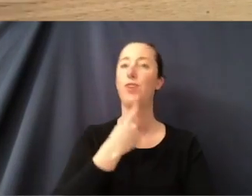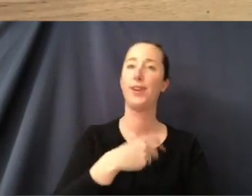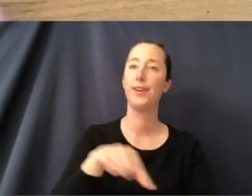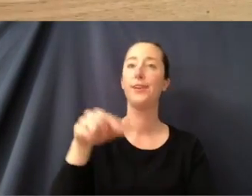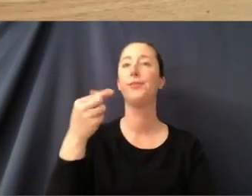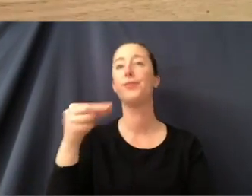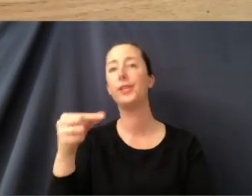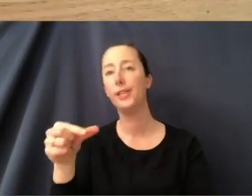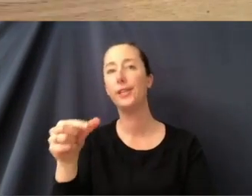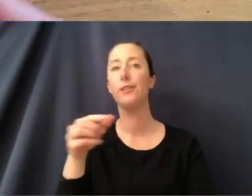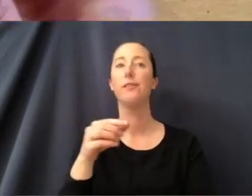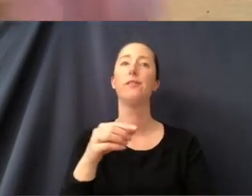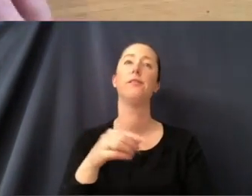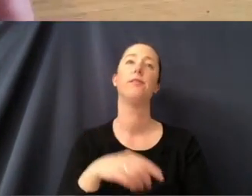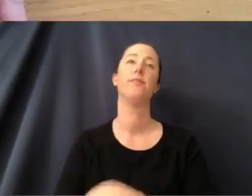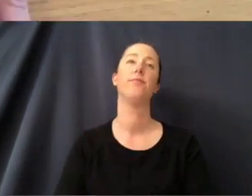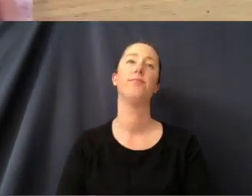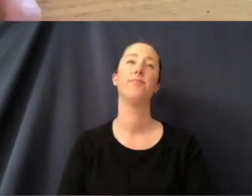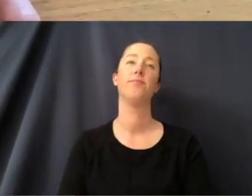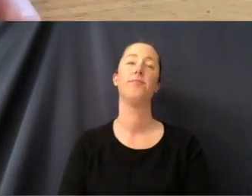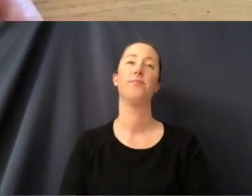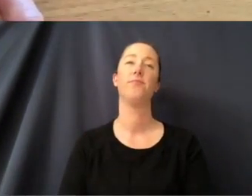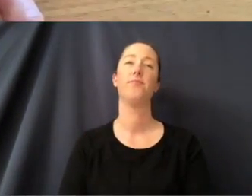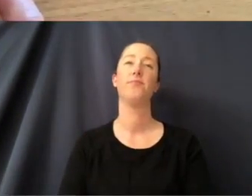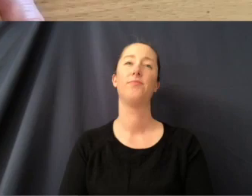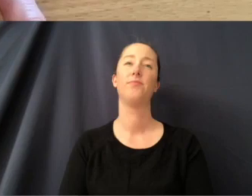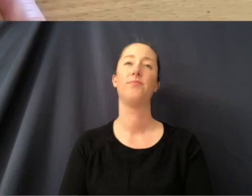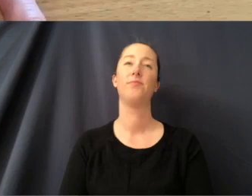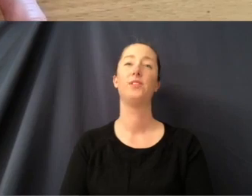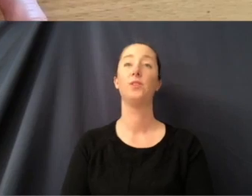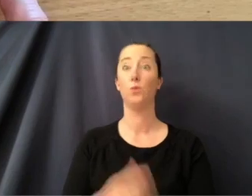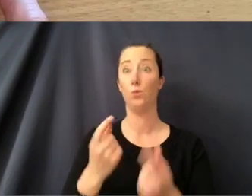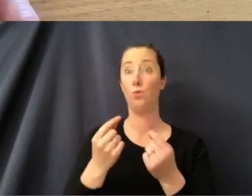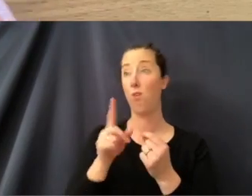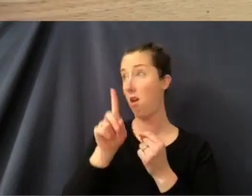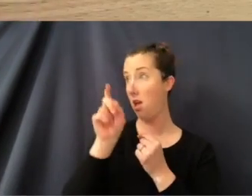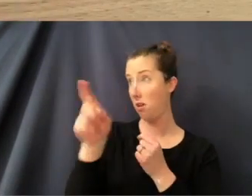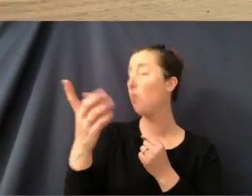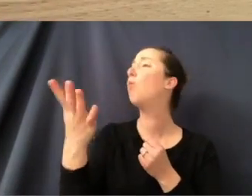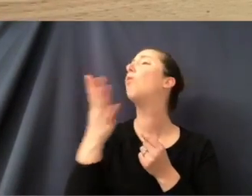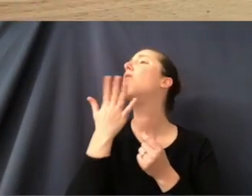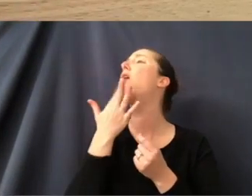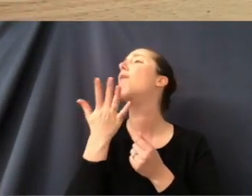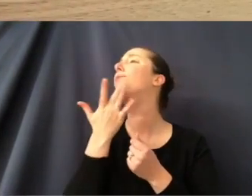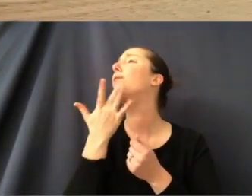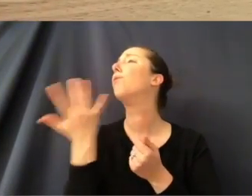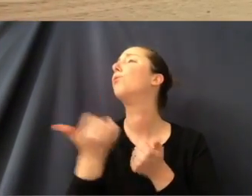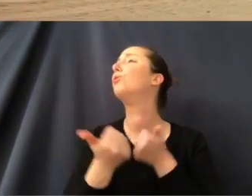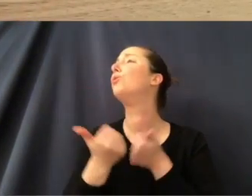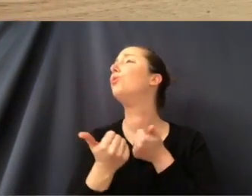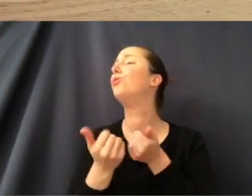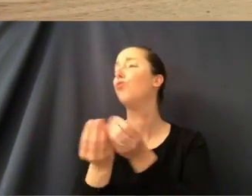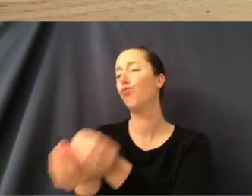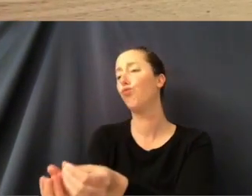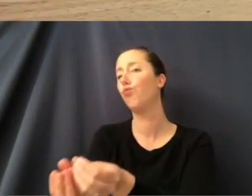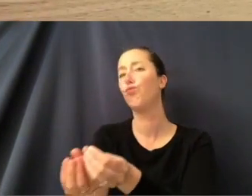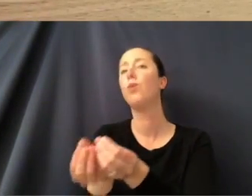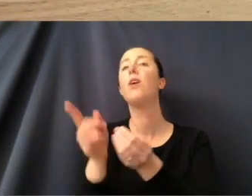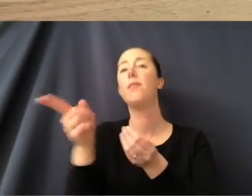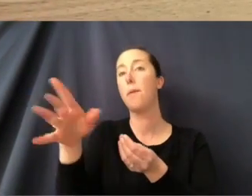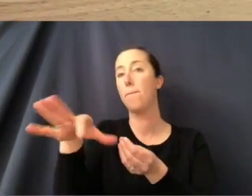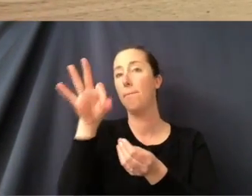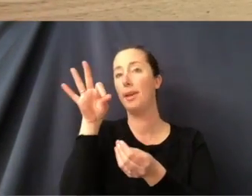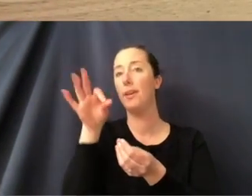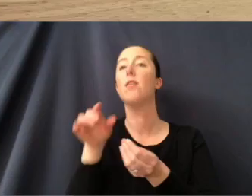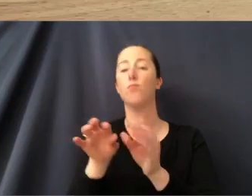And what else? Green. So with this fortune teller, you'd ask the person, what is your favorite color? And you would show them this. And then you would